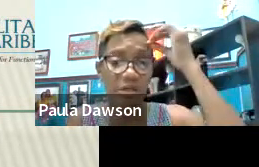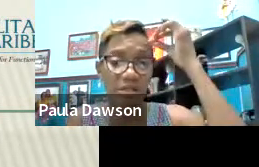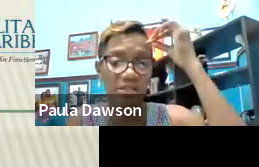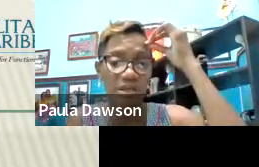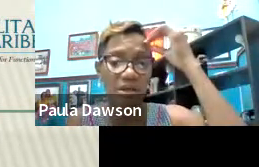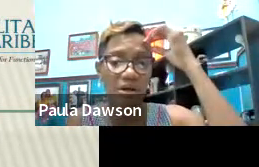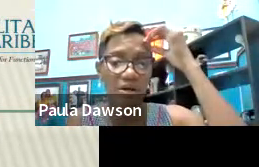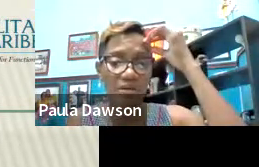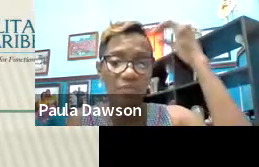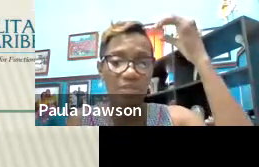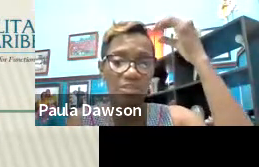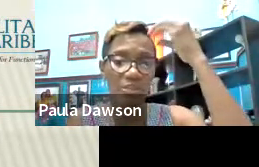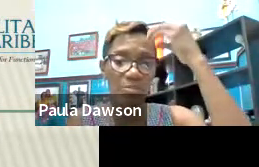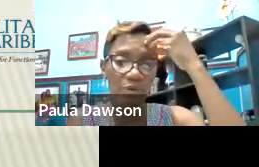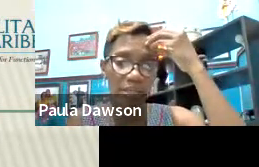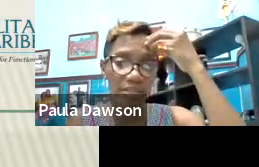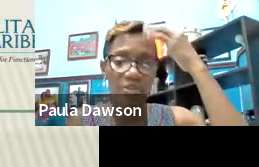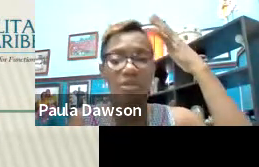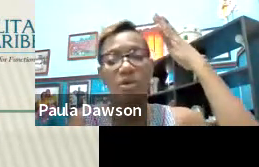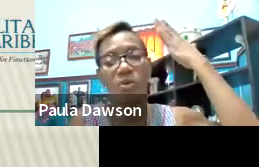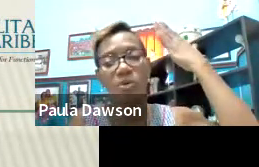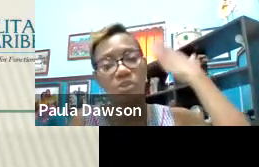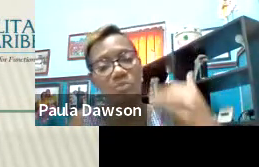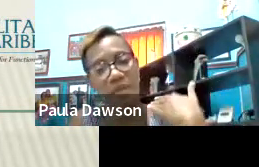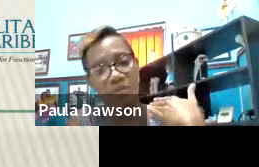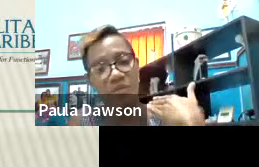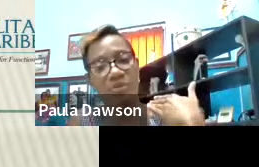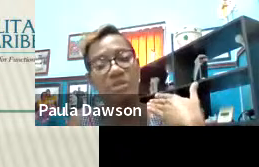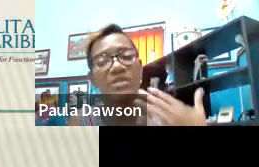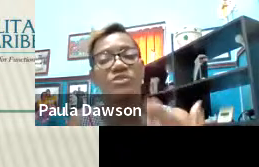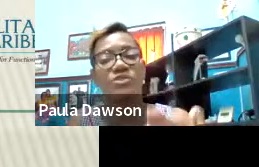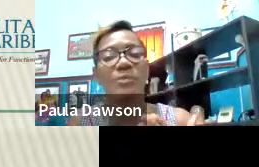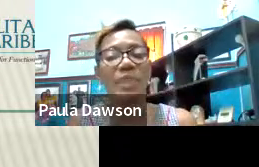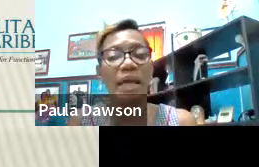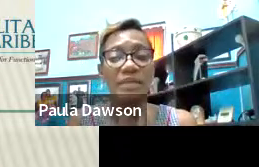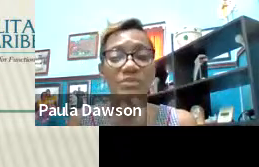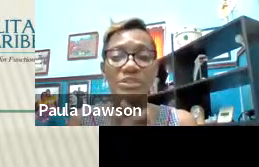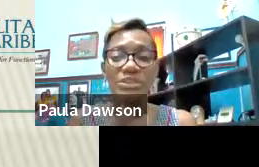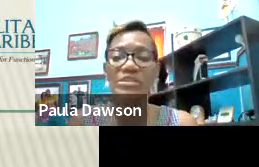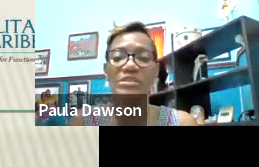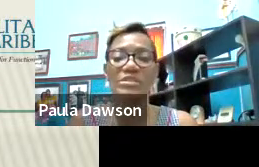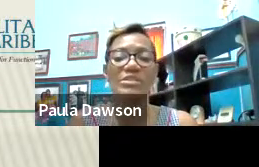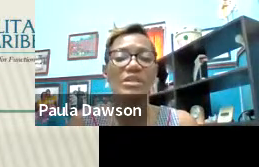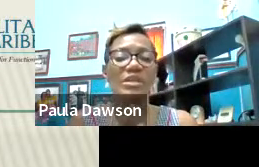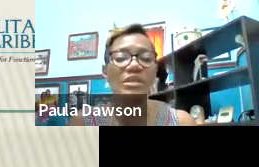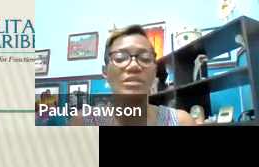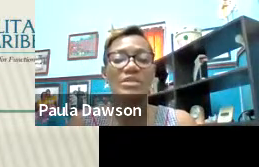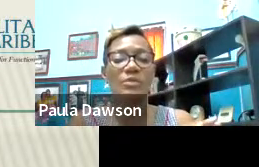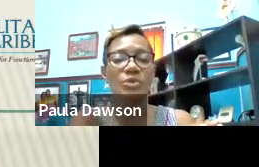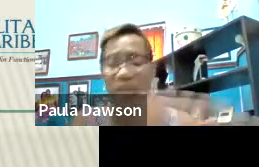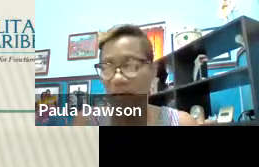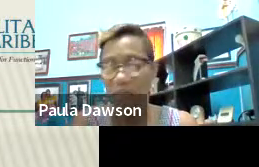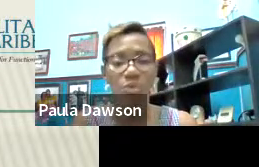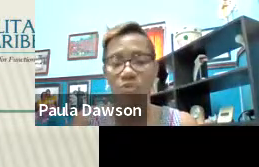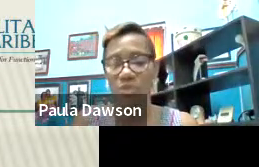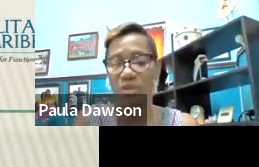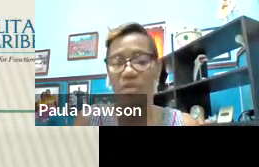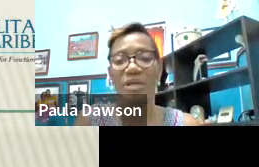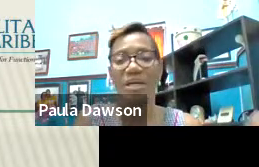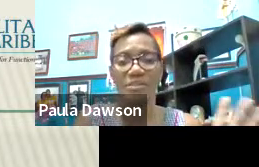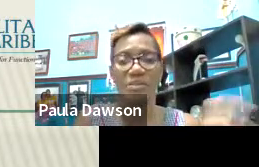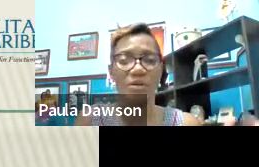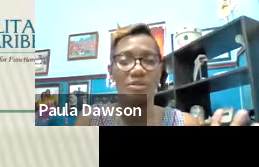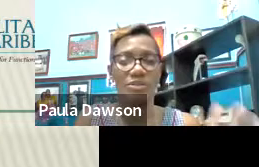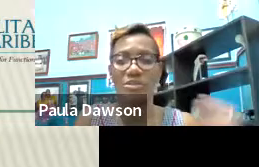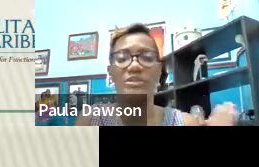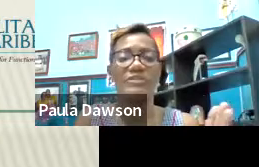reflex because of whether it's a brain injury or spinal cord injury. And rigidity is you can't move the